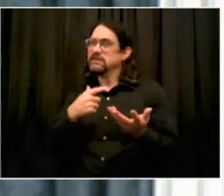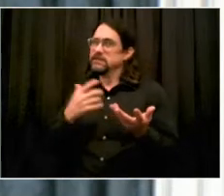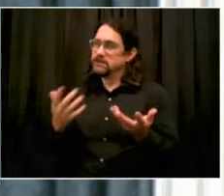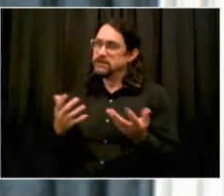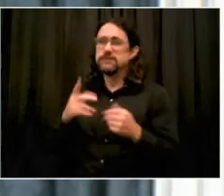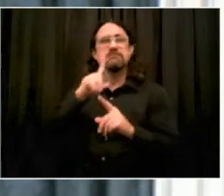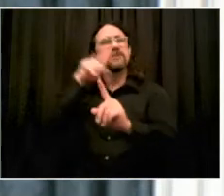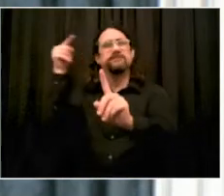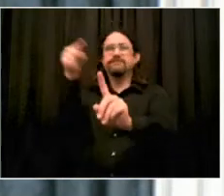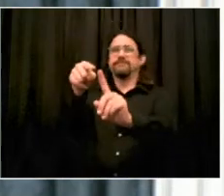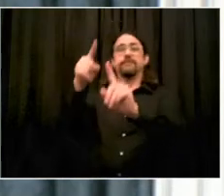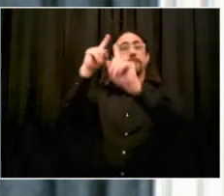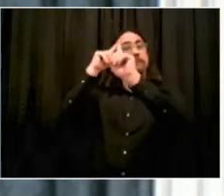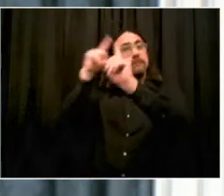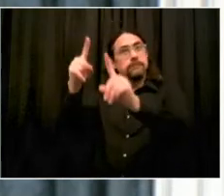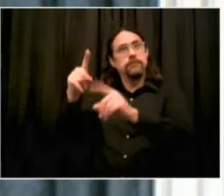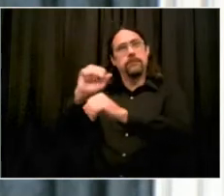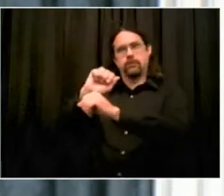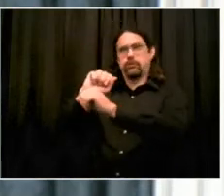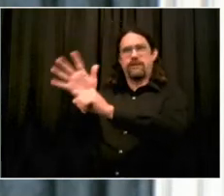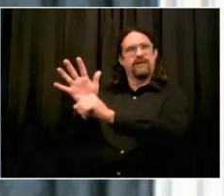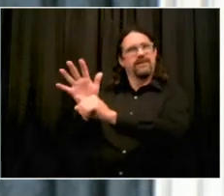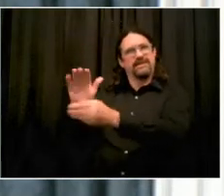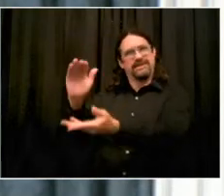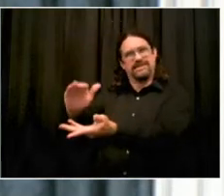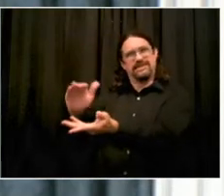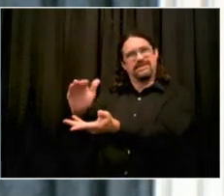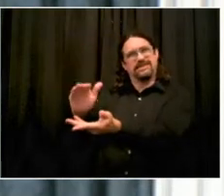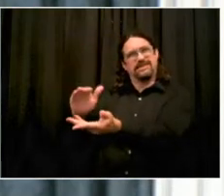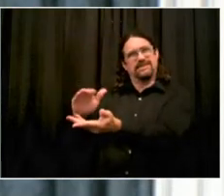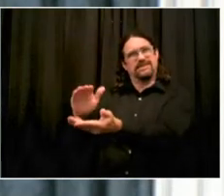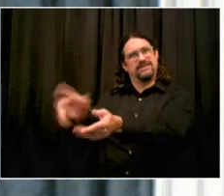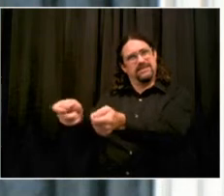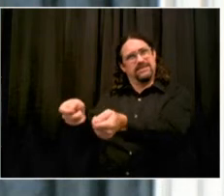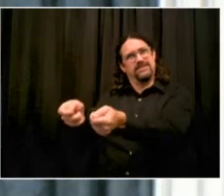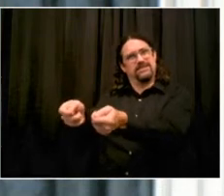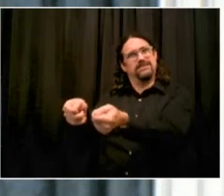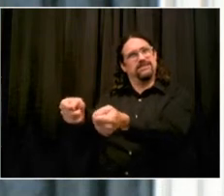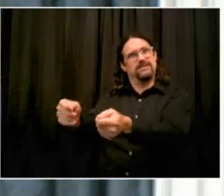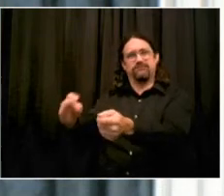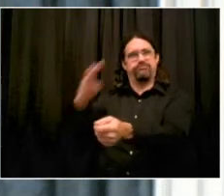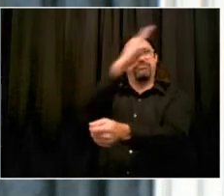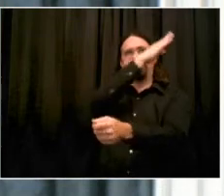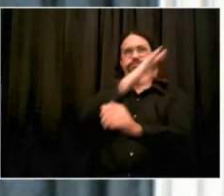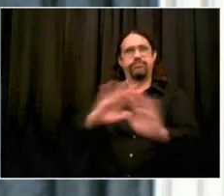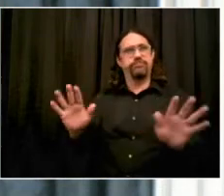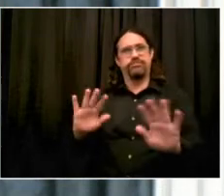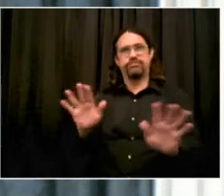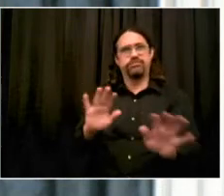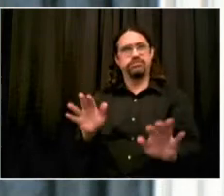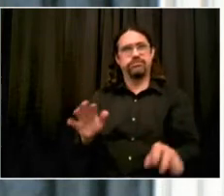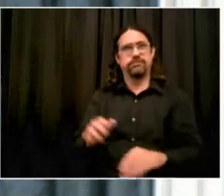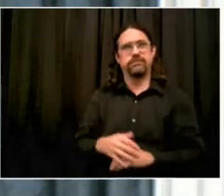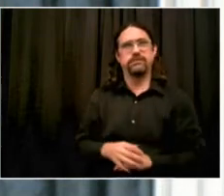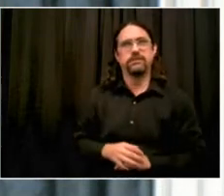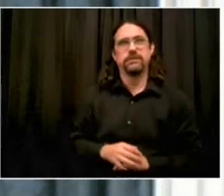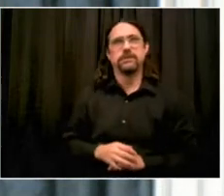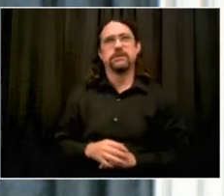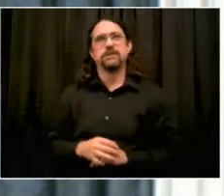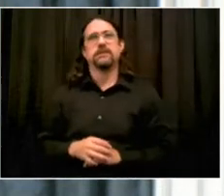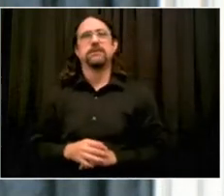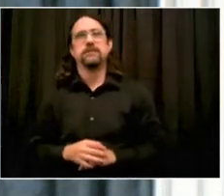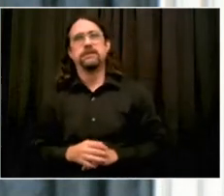weeks, and that's the purpose of undertaking that activity. And so we would continue to follow the numbers